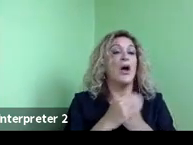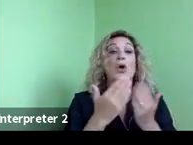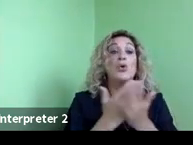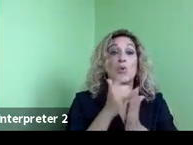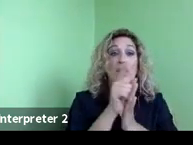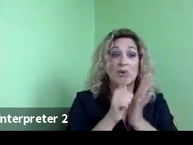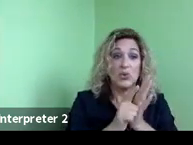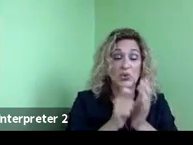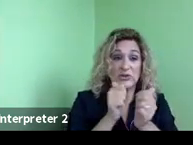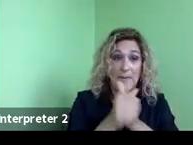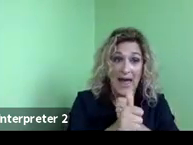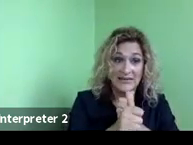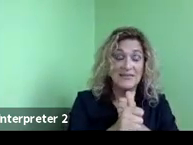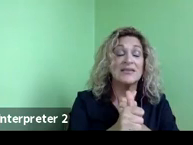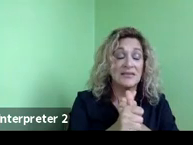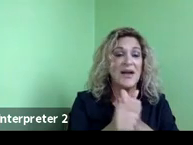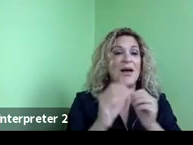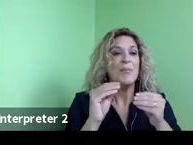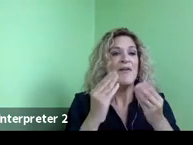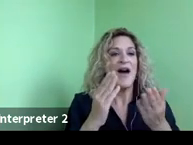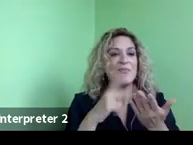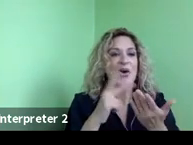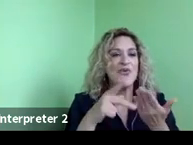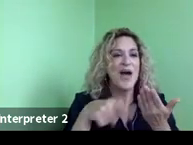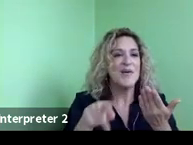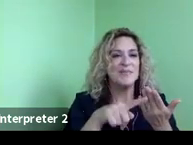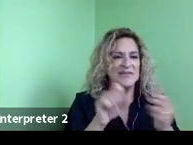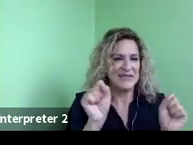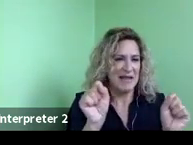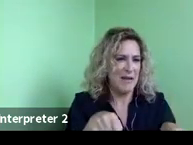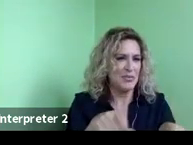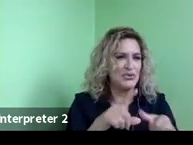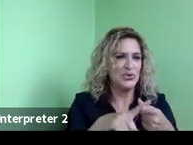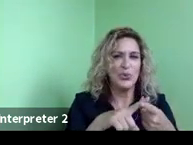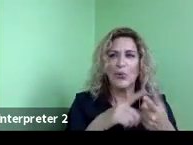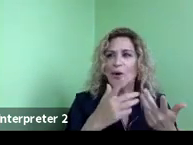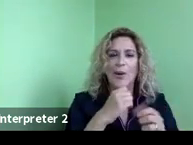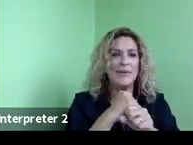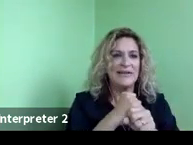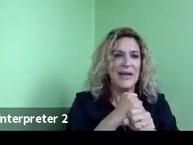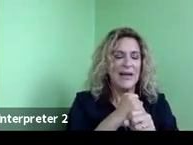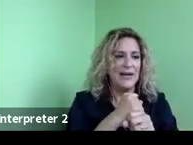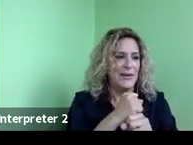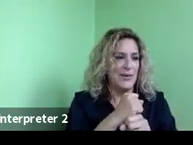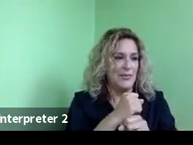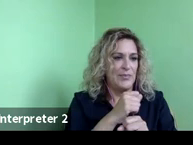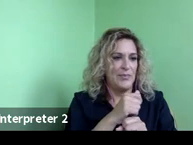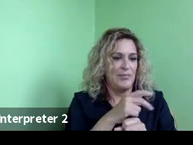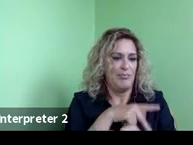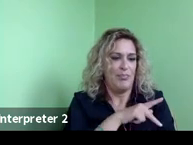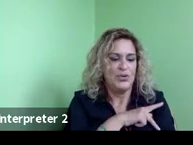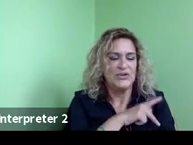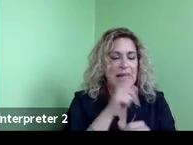This allowed programs to truly protect, you know, personally identifying